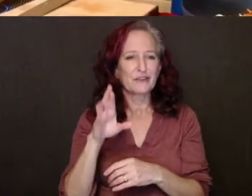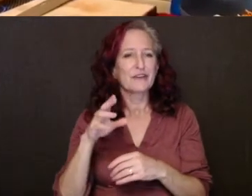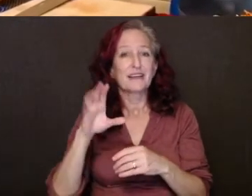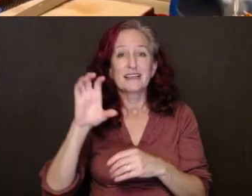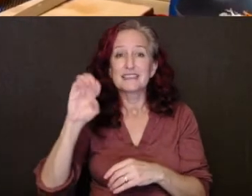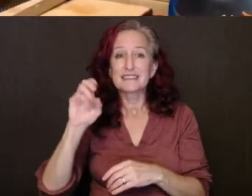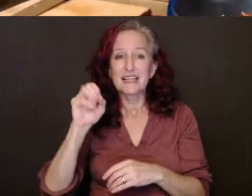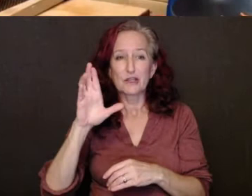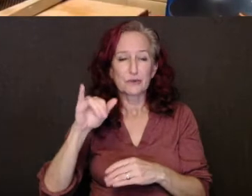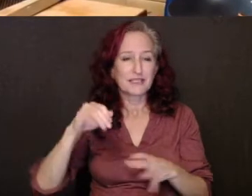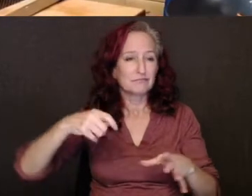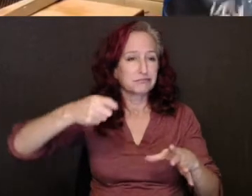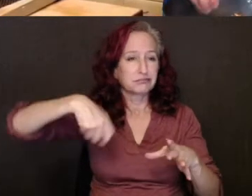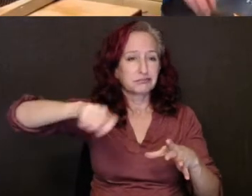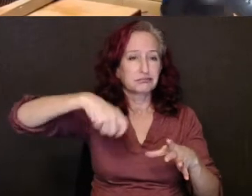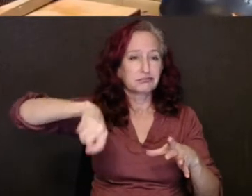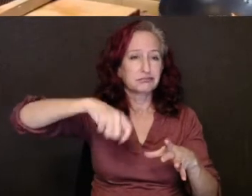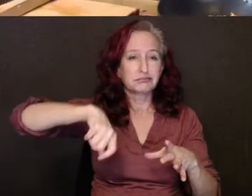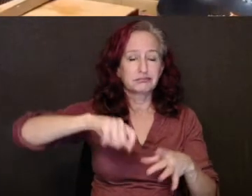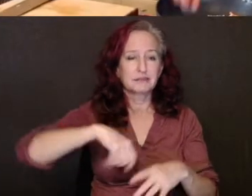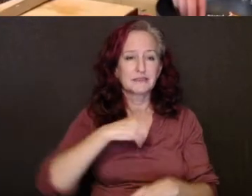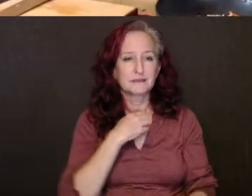then shredded,